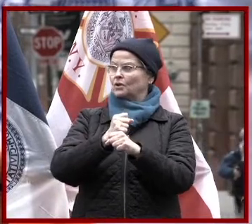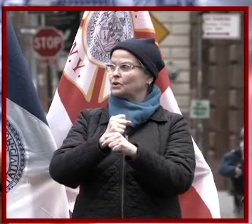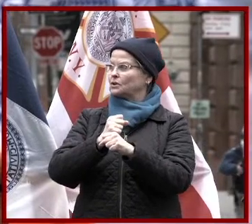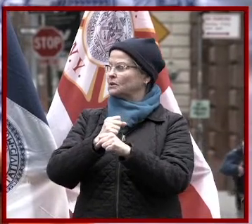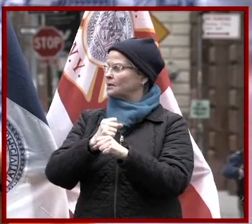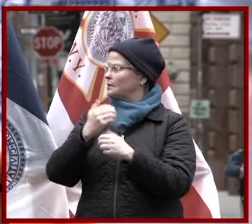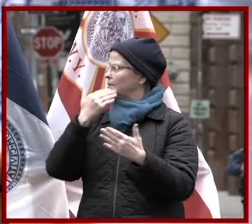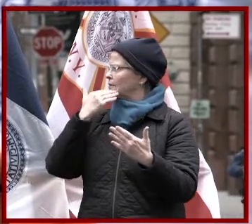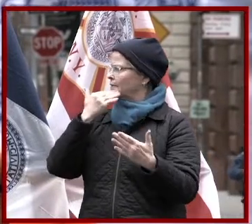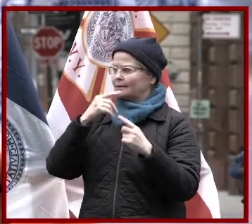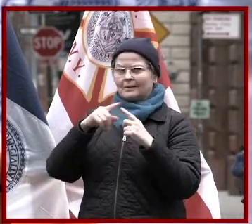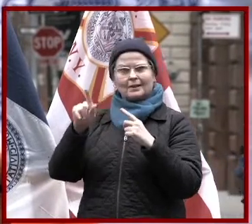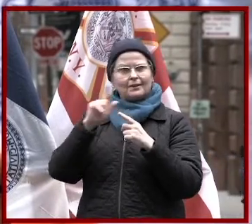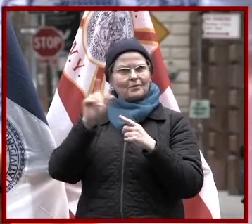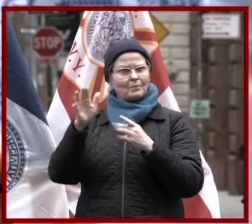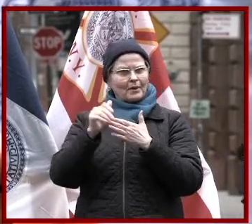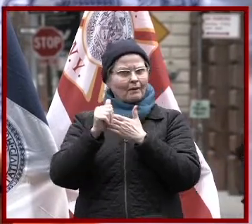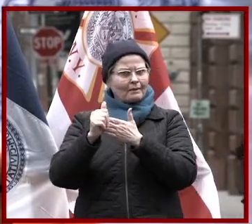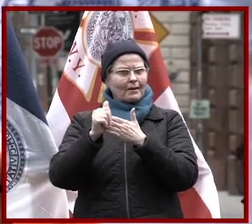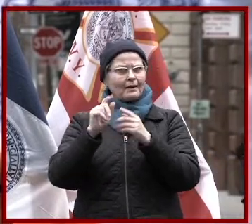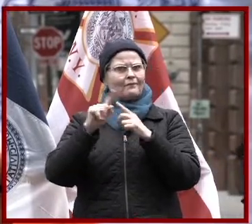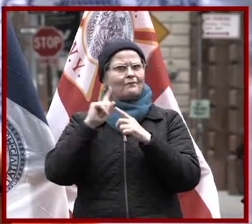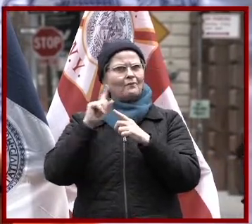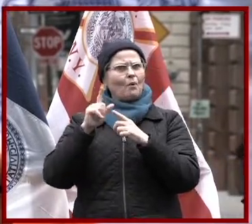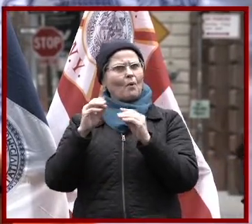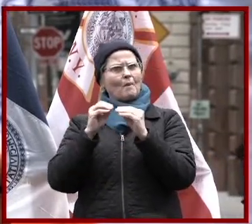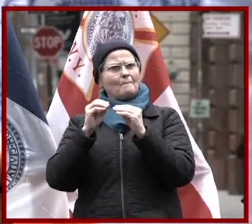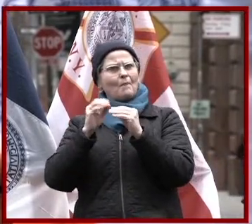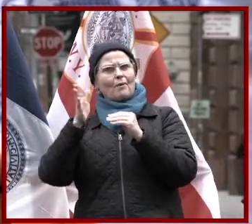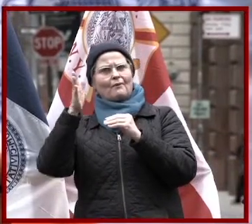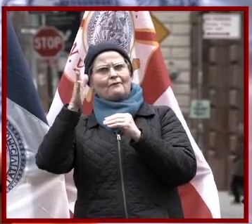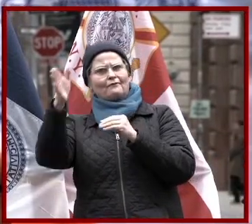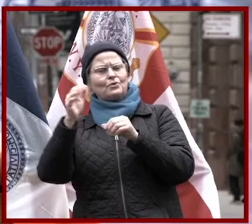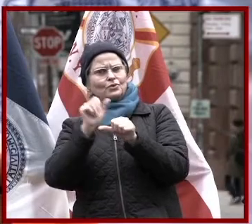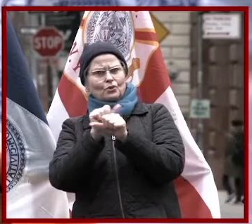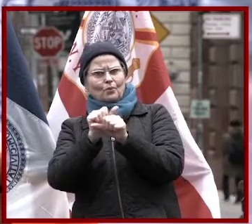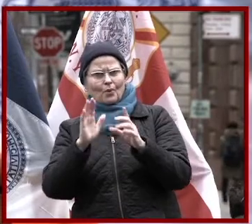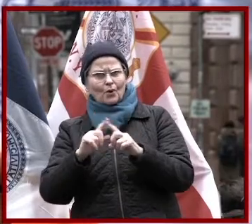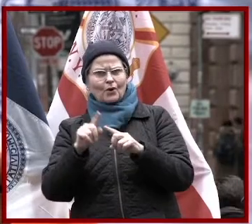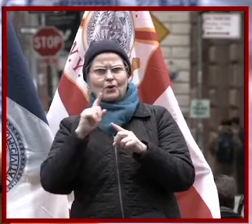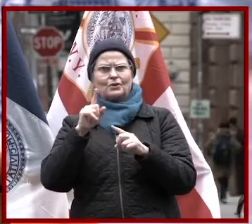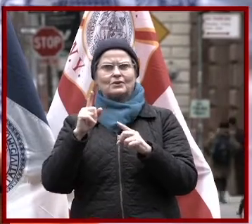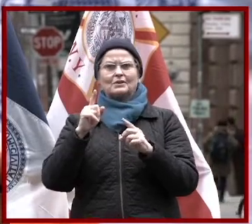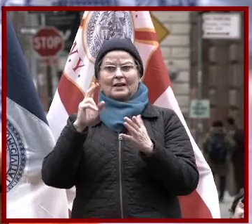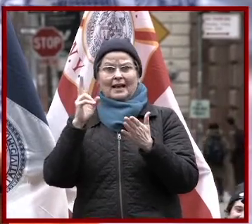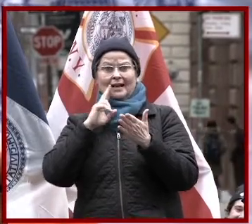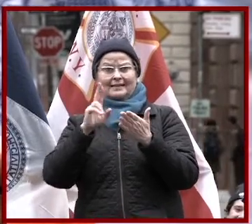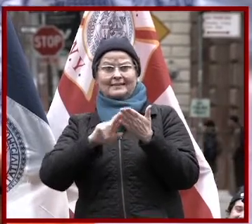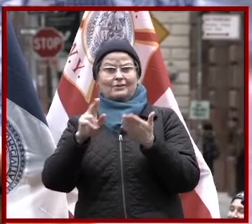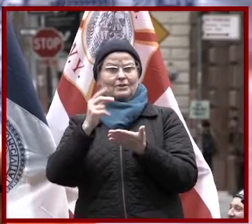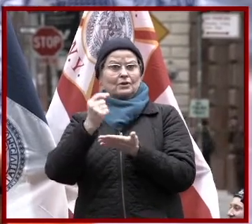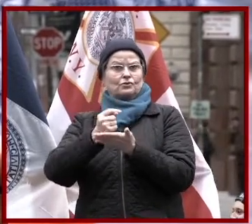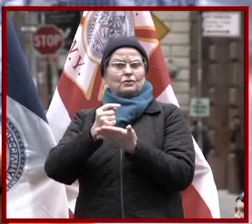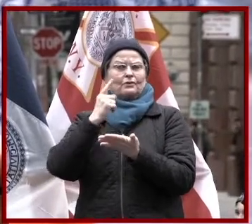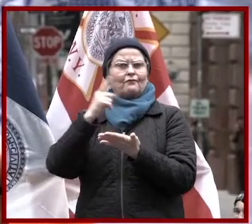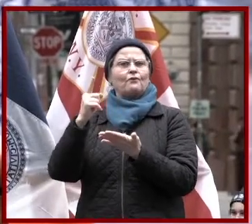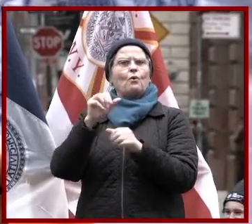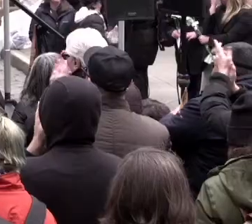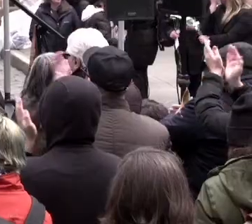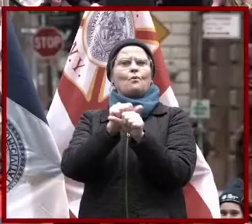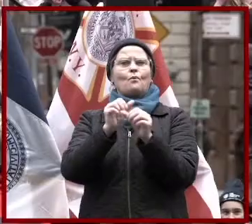for paving the way for future generations of workers as Secretary Treasurer at Workers United. Let's give a big round of